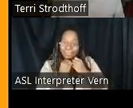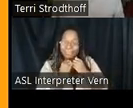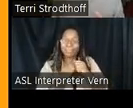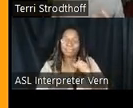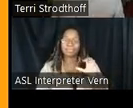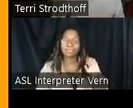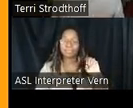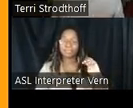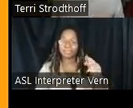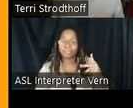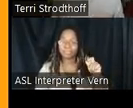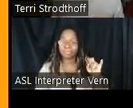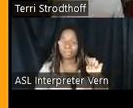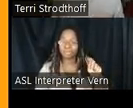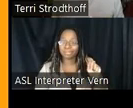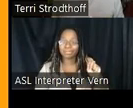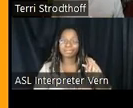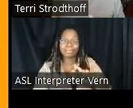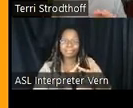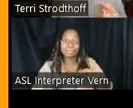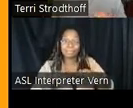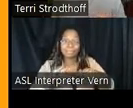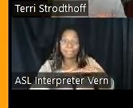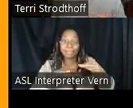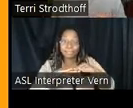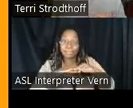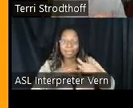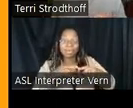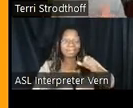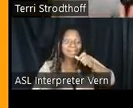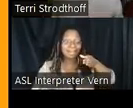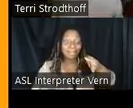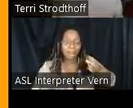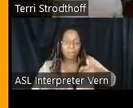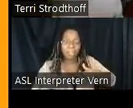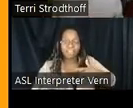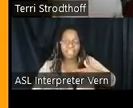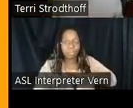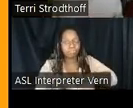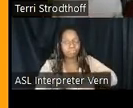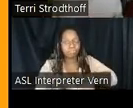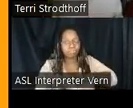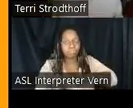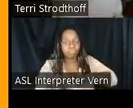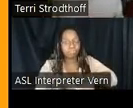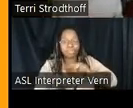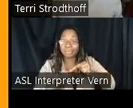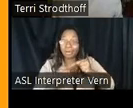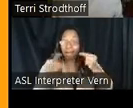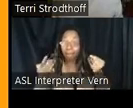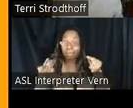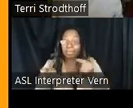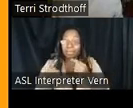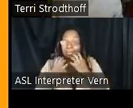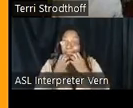compassion, many different layers of compassion. And I think that we know it when it's not there. The opposite of compassion is judgment. Some opposites